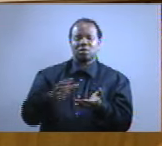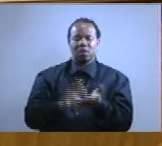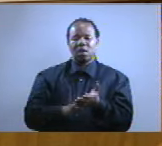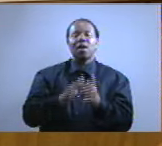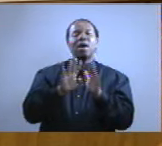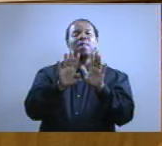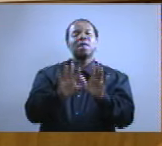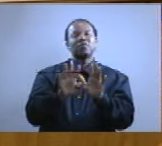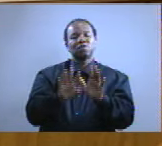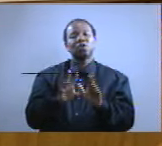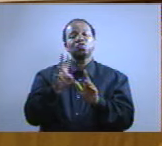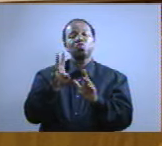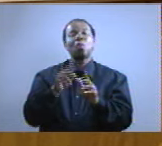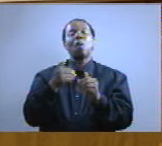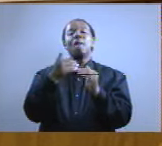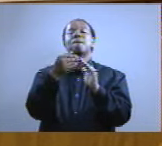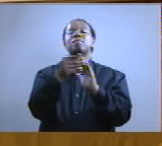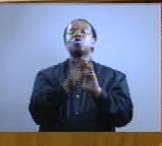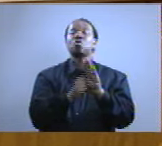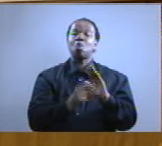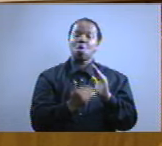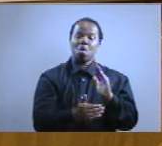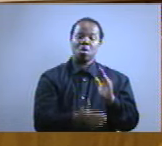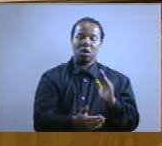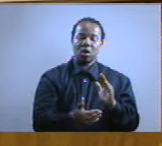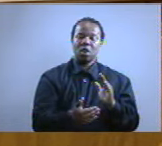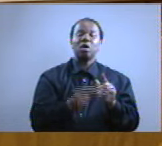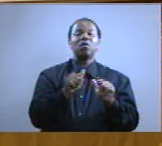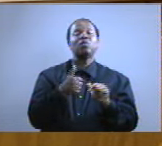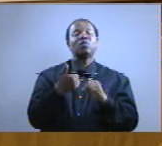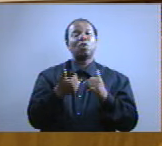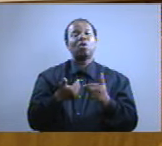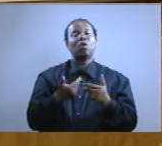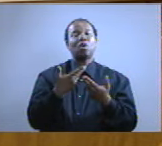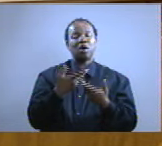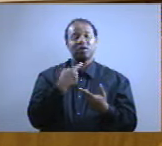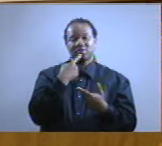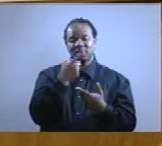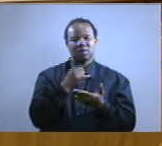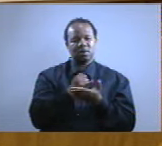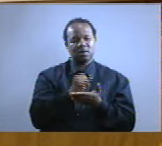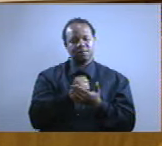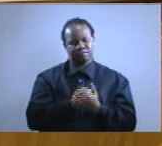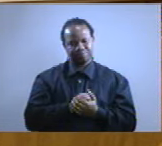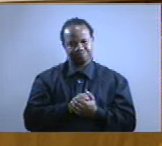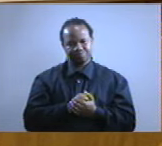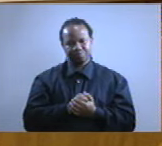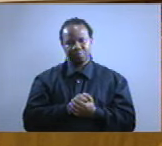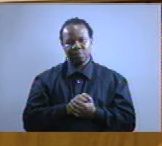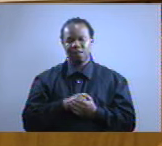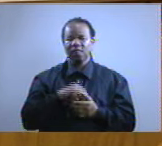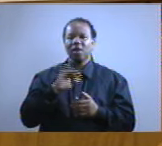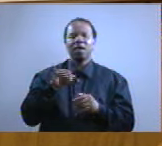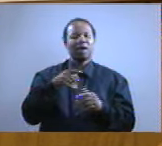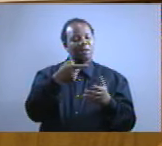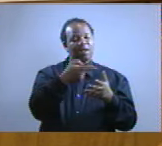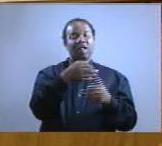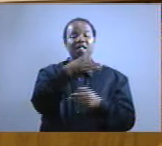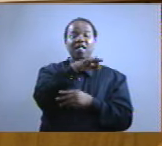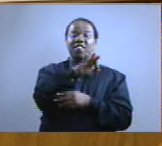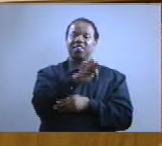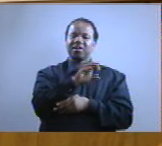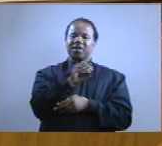1992 Protocol to amend the 1971 Convention I mentioned earlier on. The three other pieces of legislation